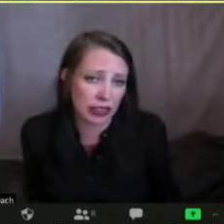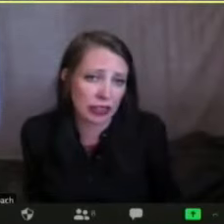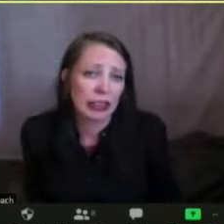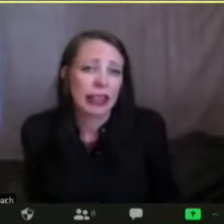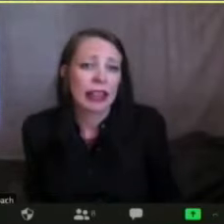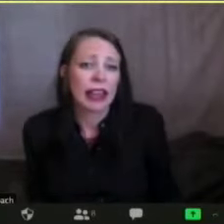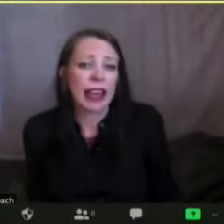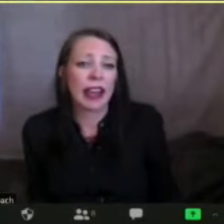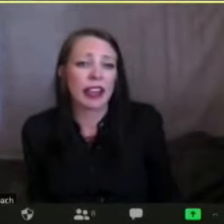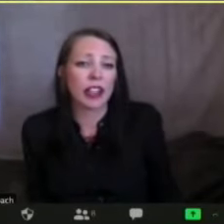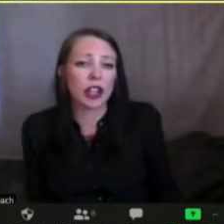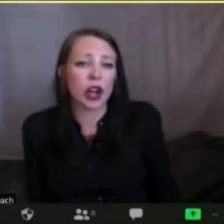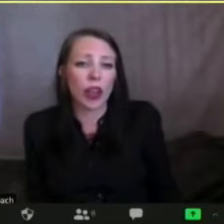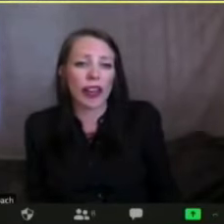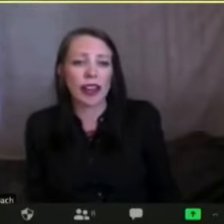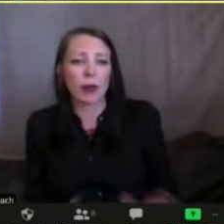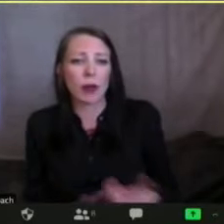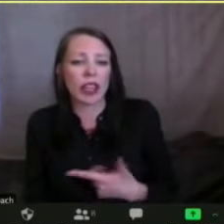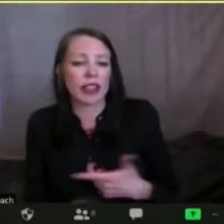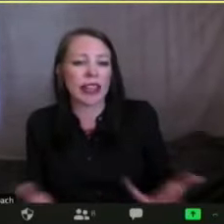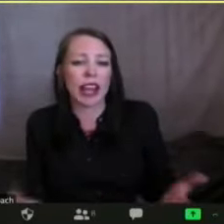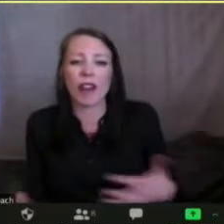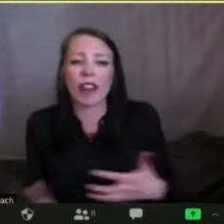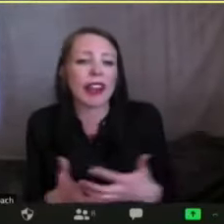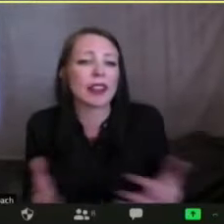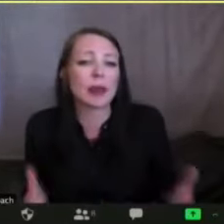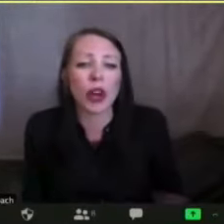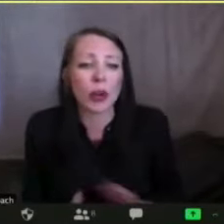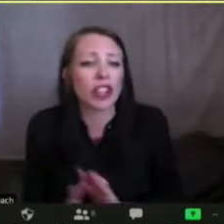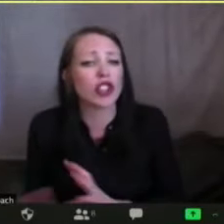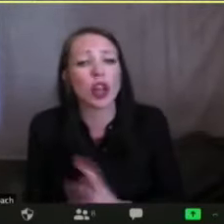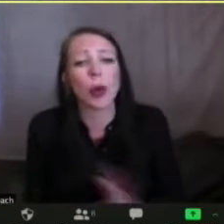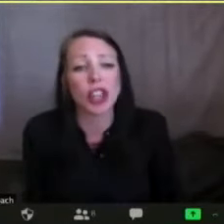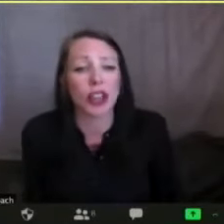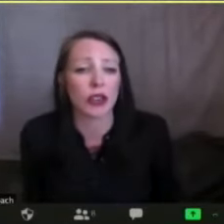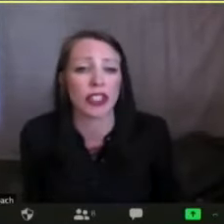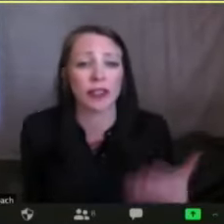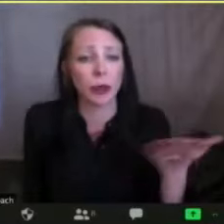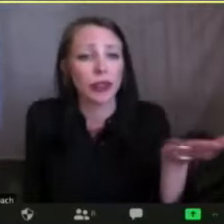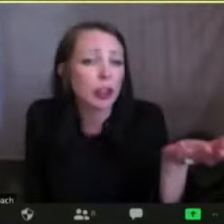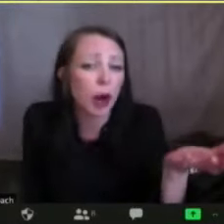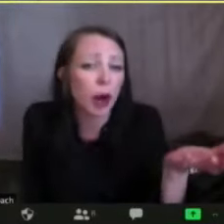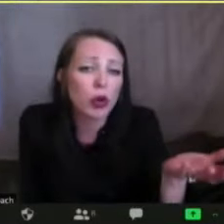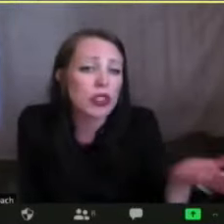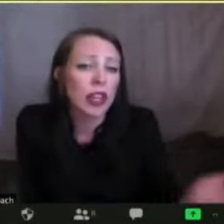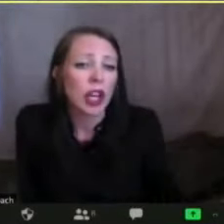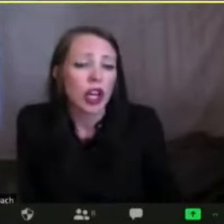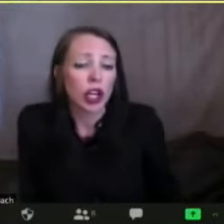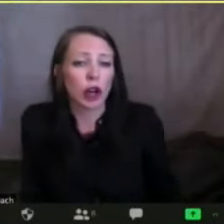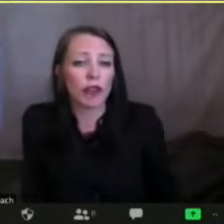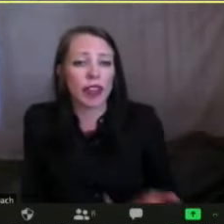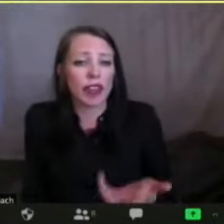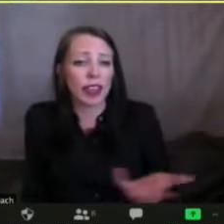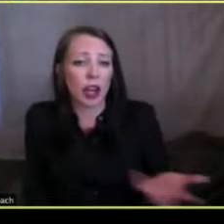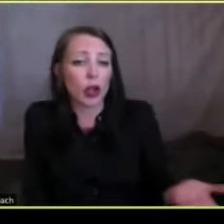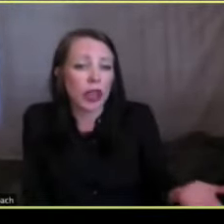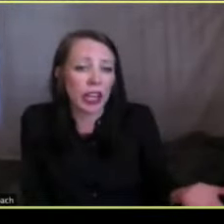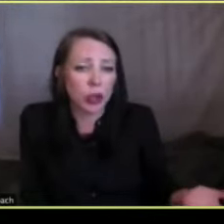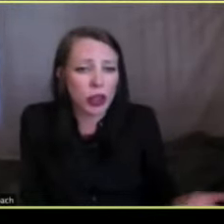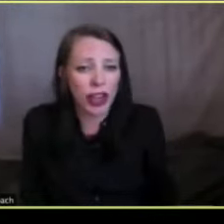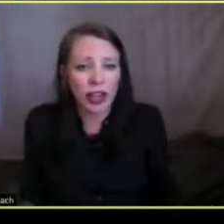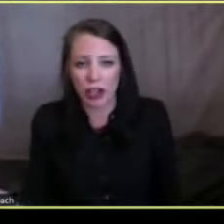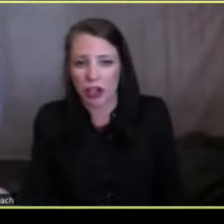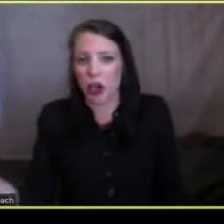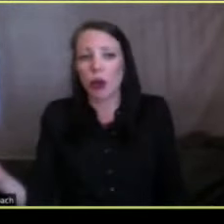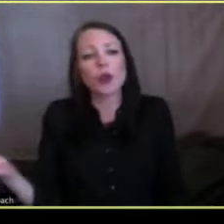skills, and, you know, that we can take care of it, and that it's important. We can just show each other stuff. So suppose, you know, if they think that, oh, you can't